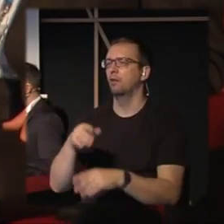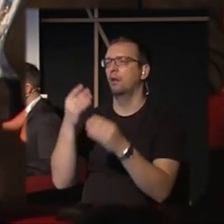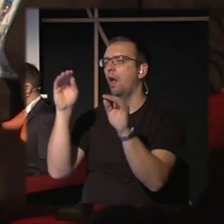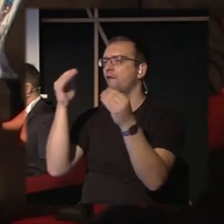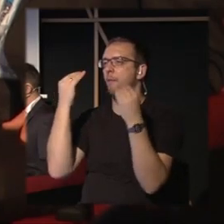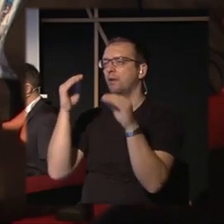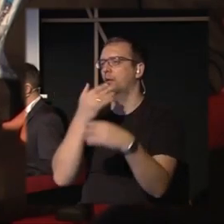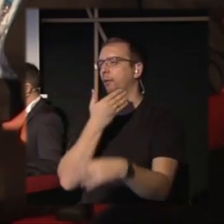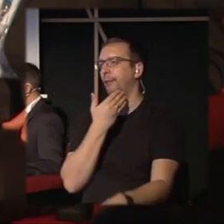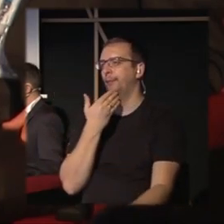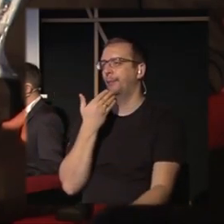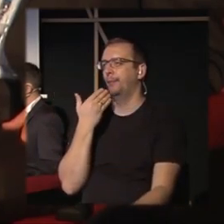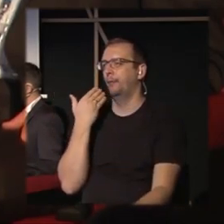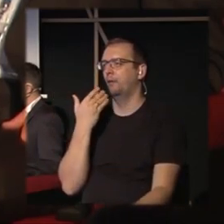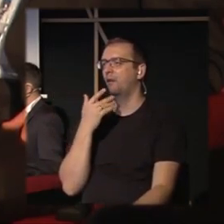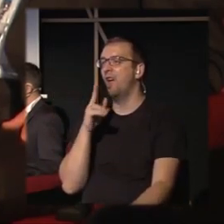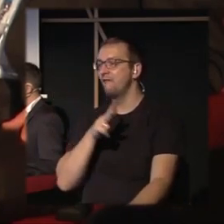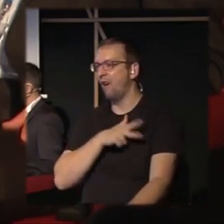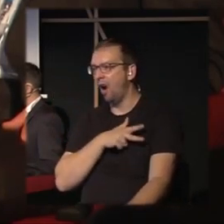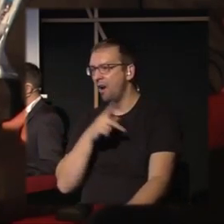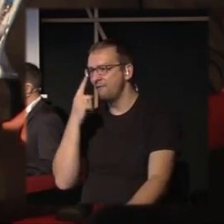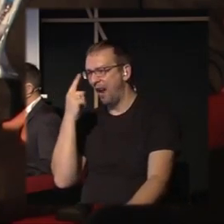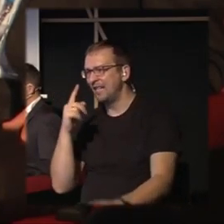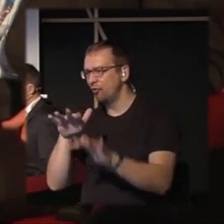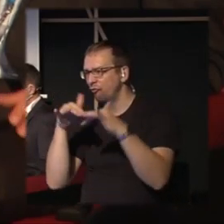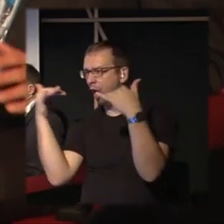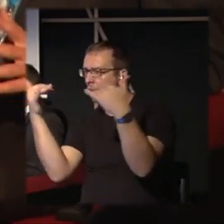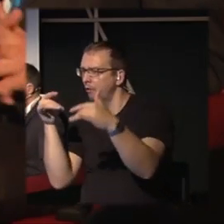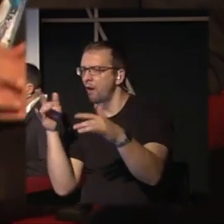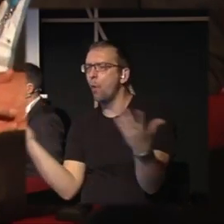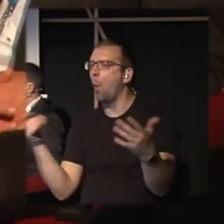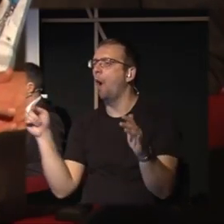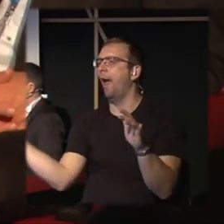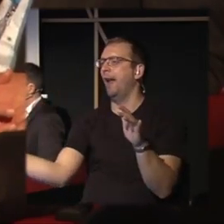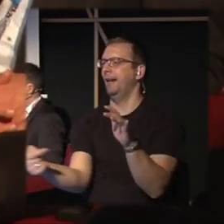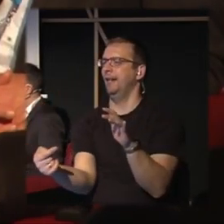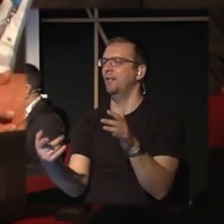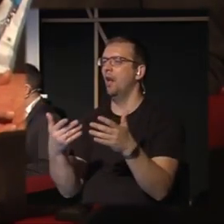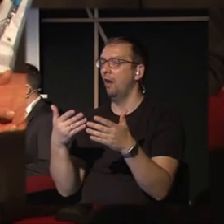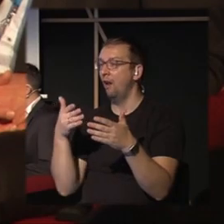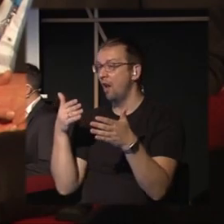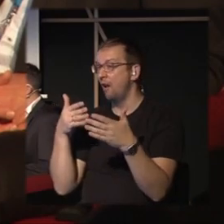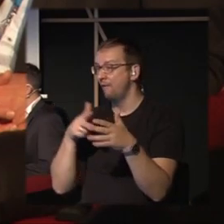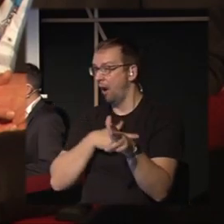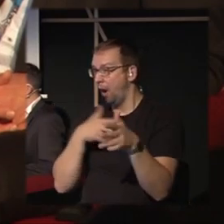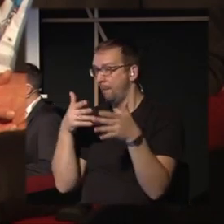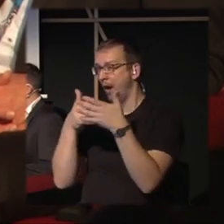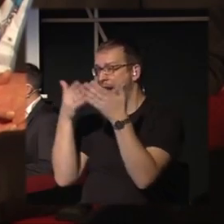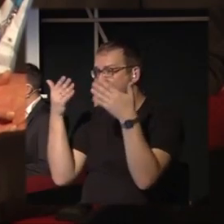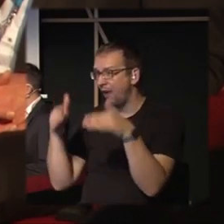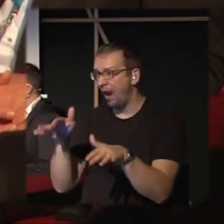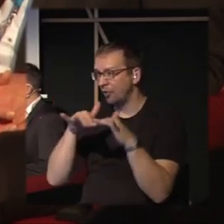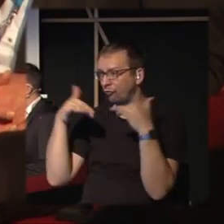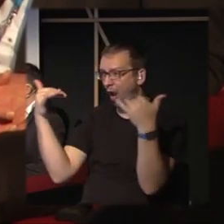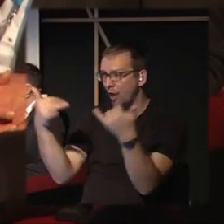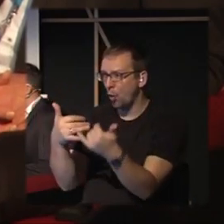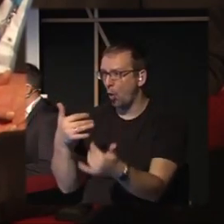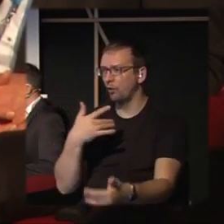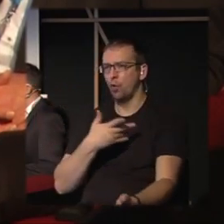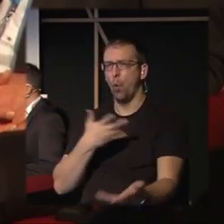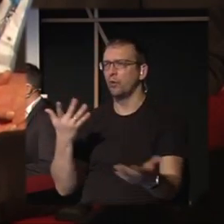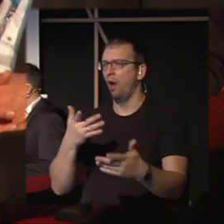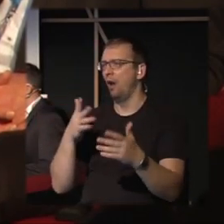information about tickets. So communication and cooperation with NGOs are helping us to get to know them and to